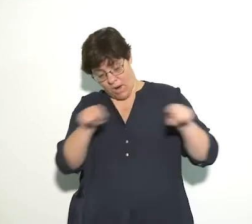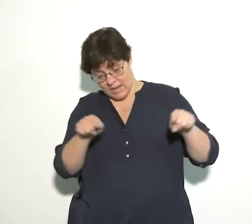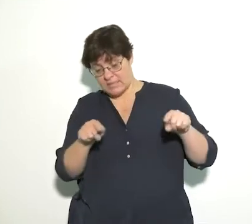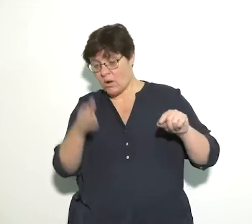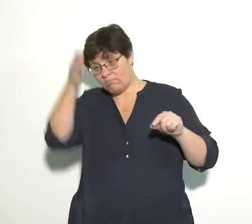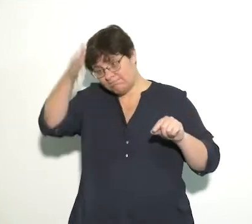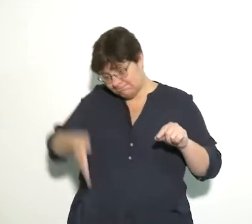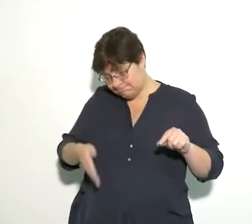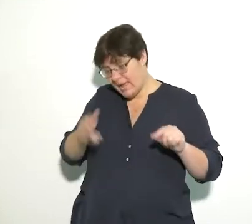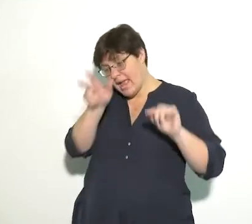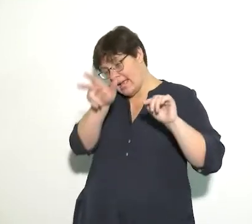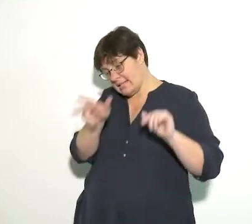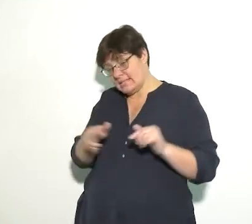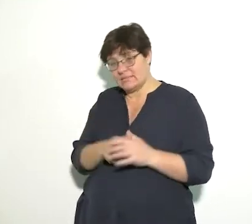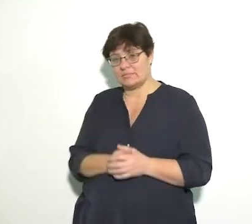wide.